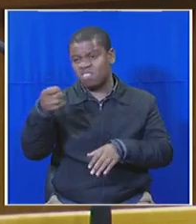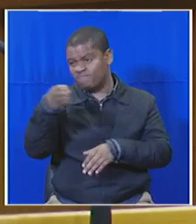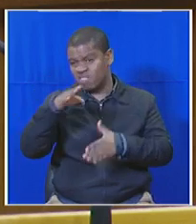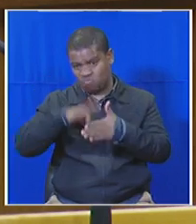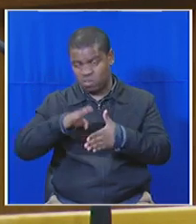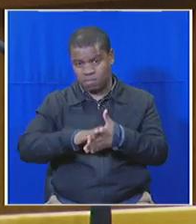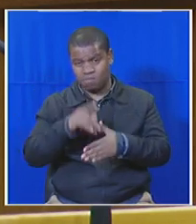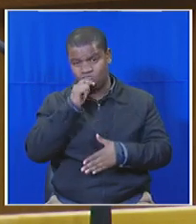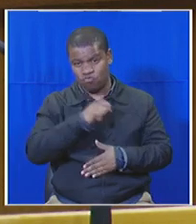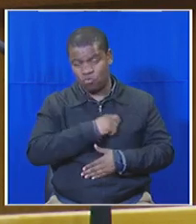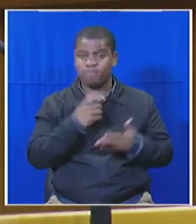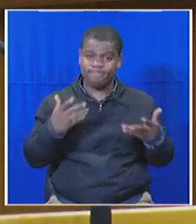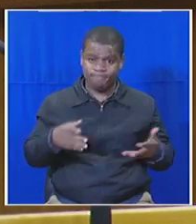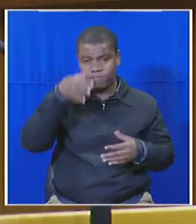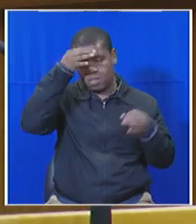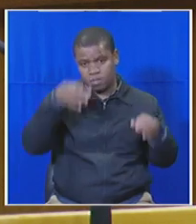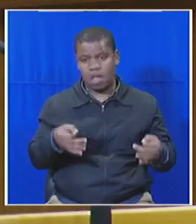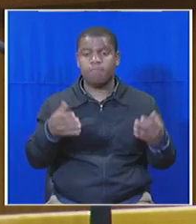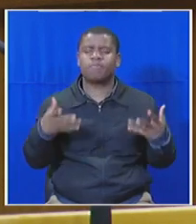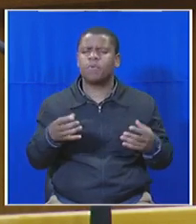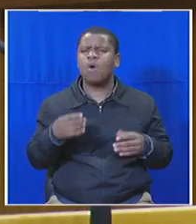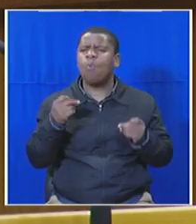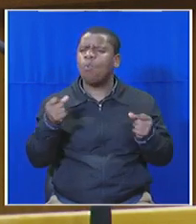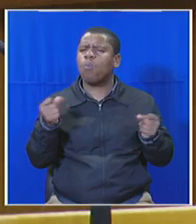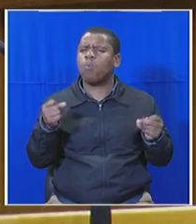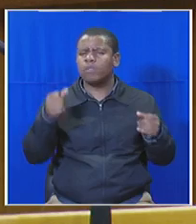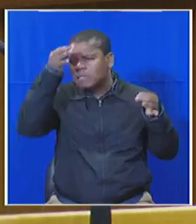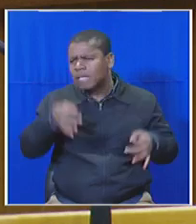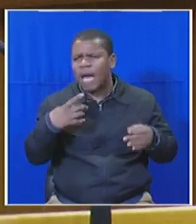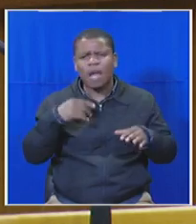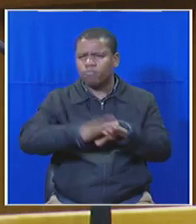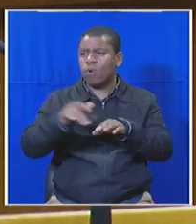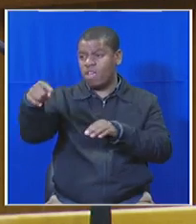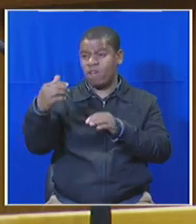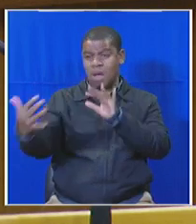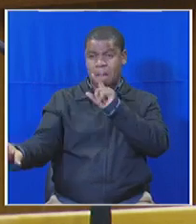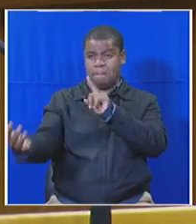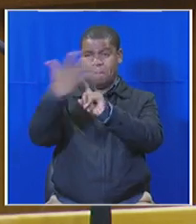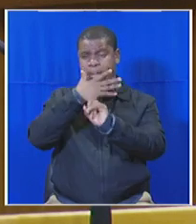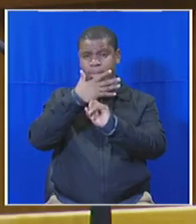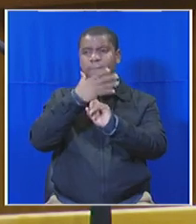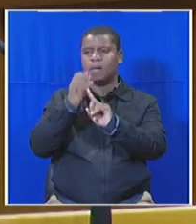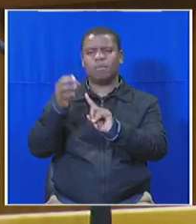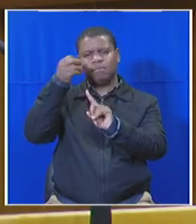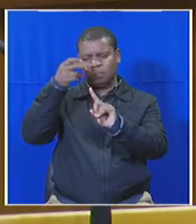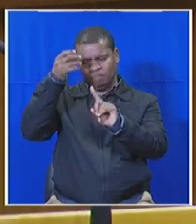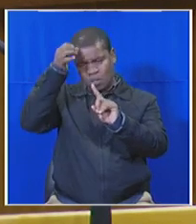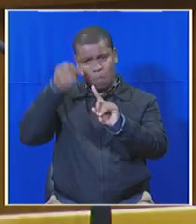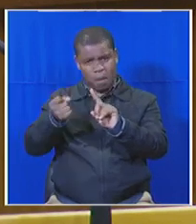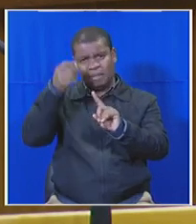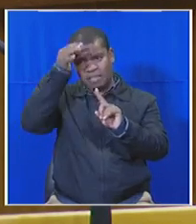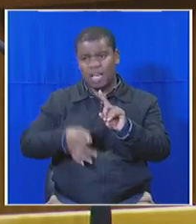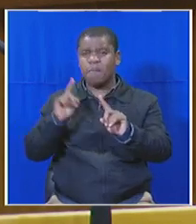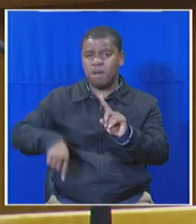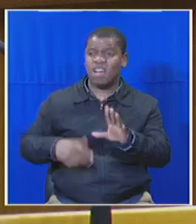truth is that decisions have to be made in split seconds and there is no space or latitude for second guessing. Whilst it is easy for